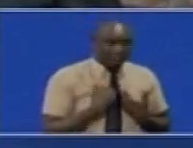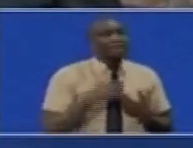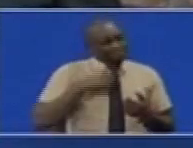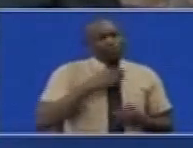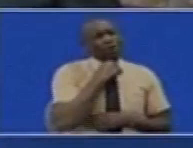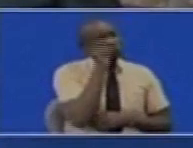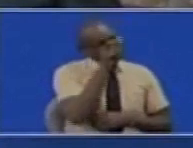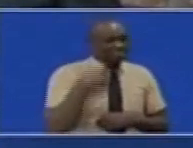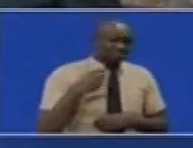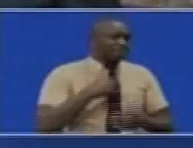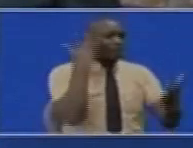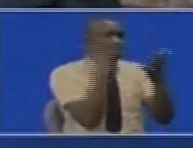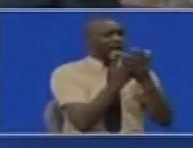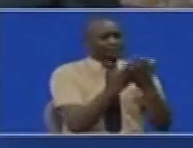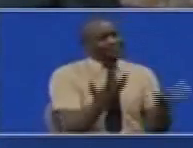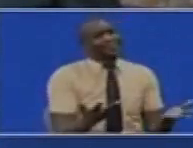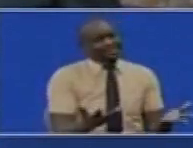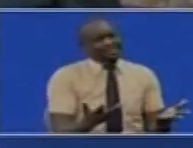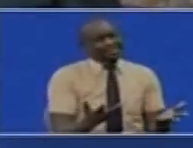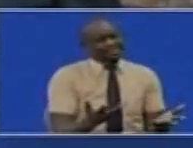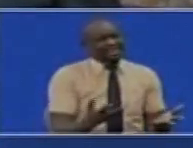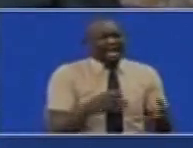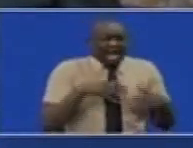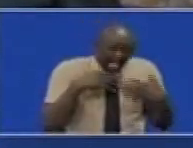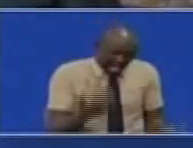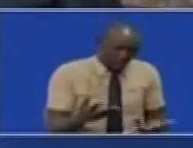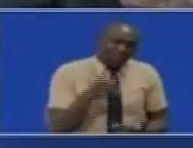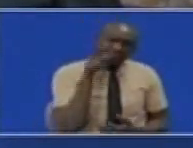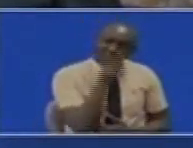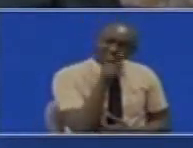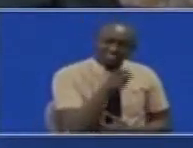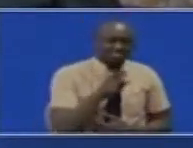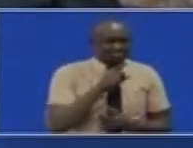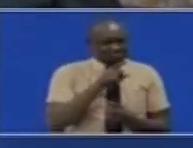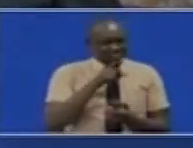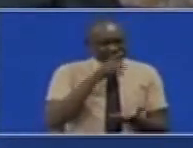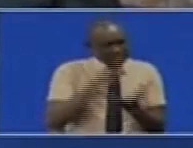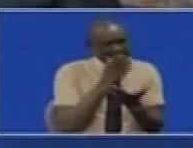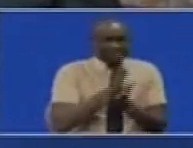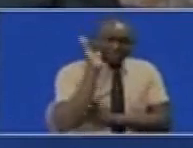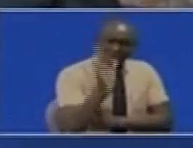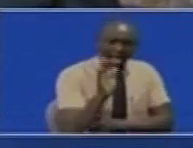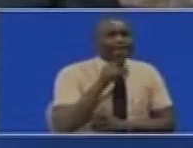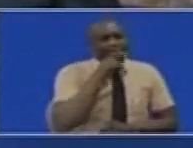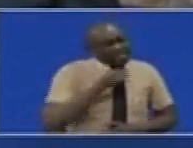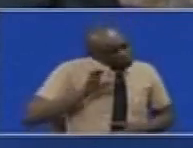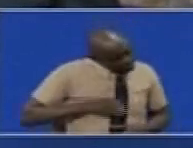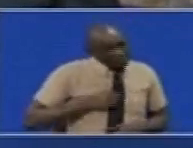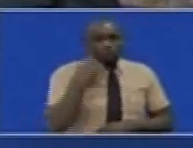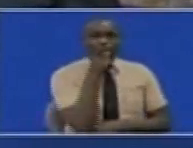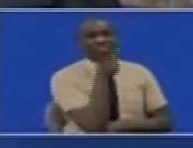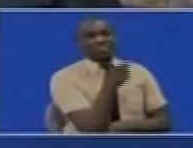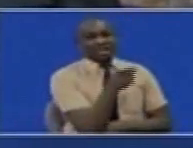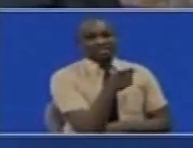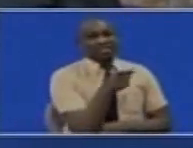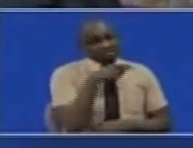guilty, you know, held to account. So how does this, you know, division ensure that the men and women who serve